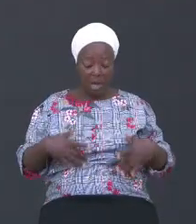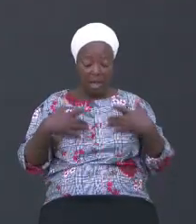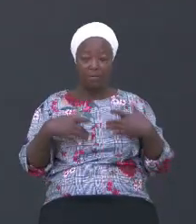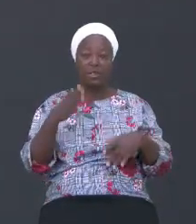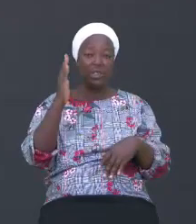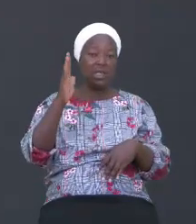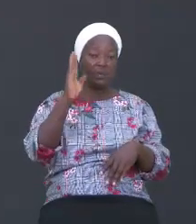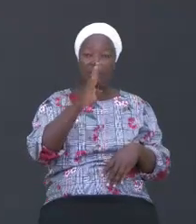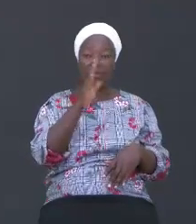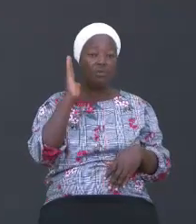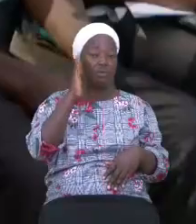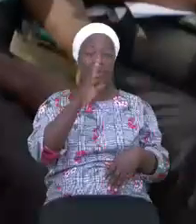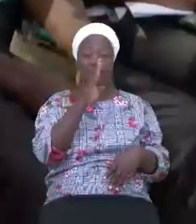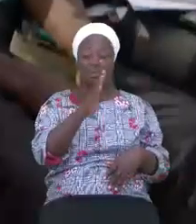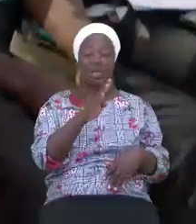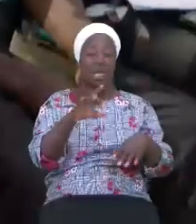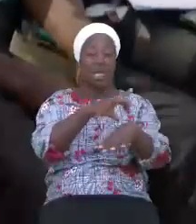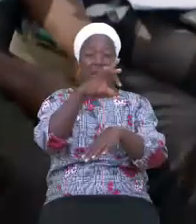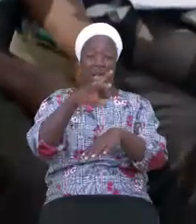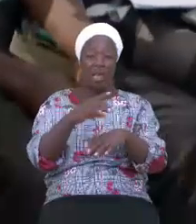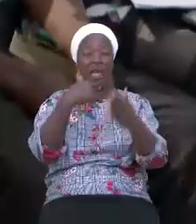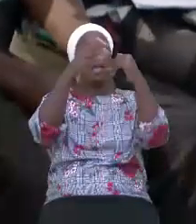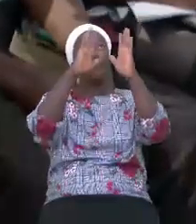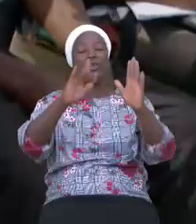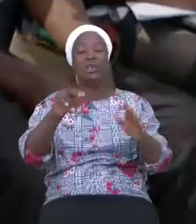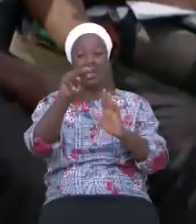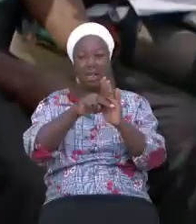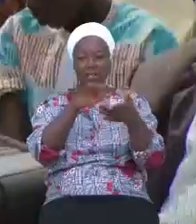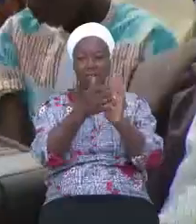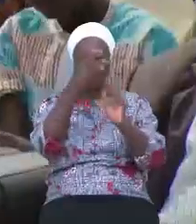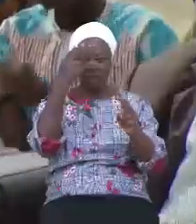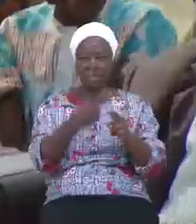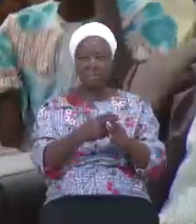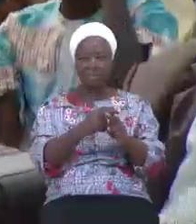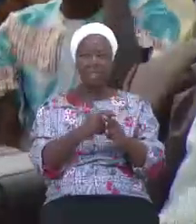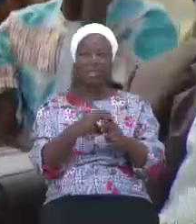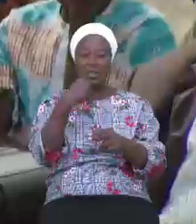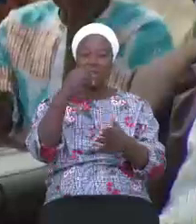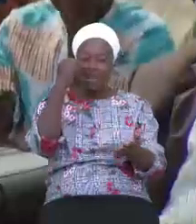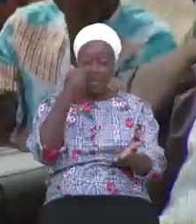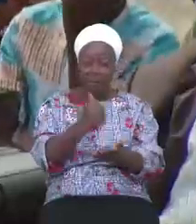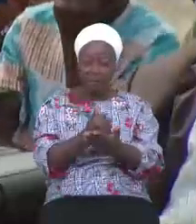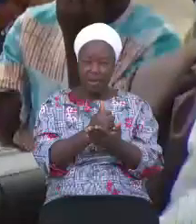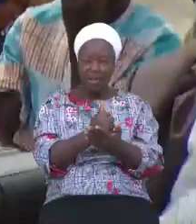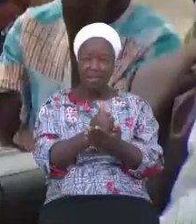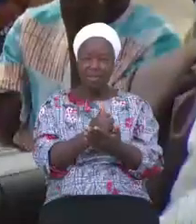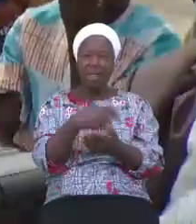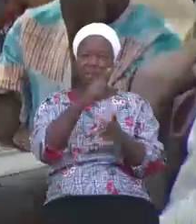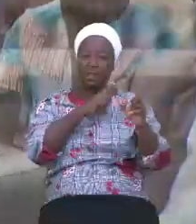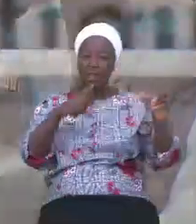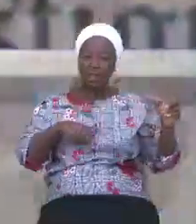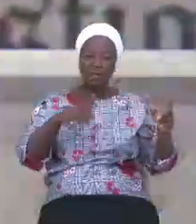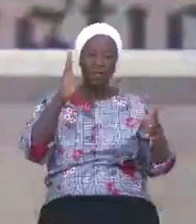be heavenliness. Did I hear amen? Amen. The Lord will